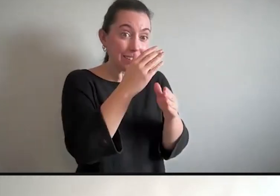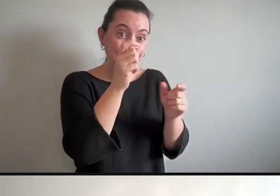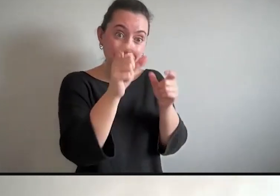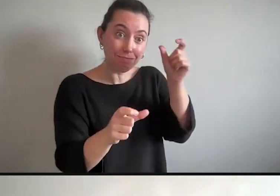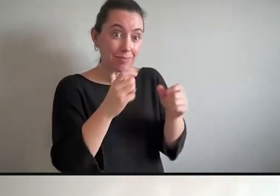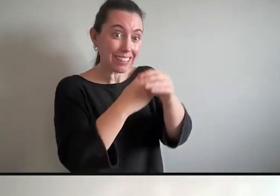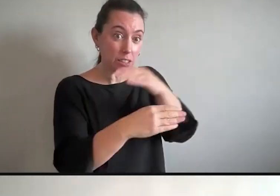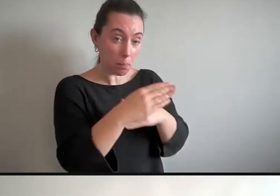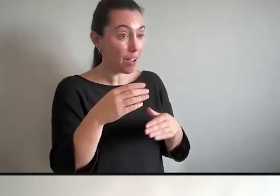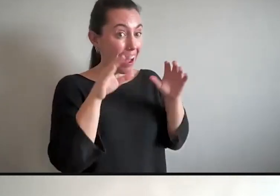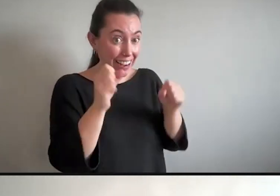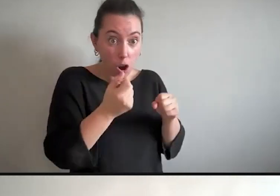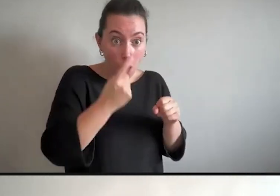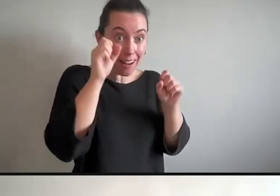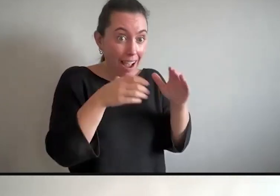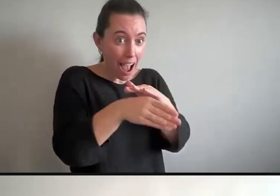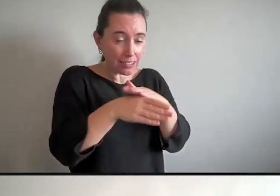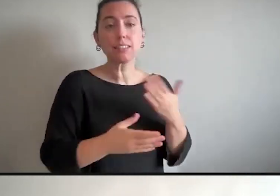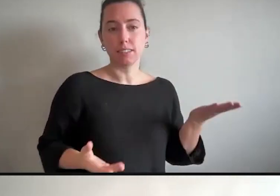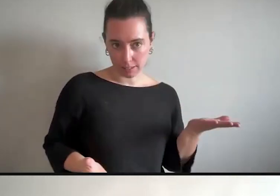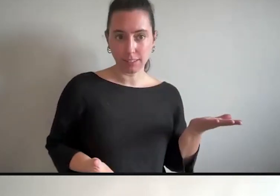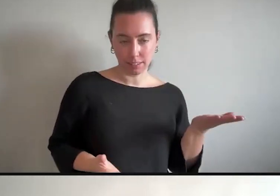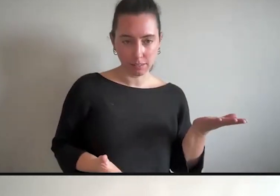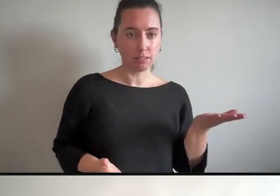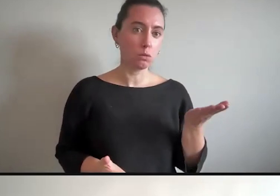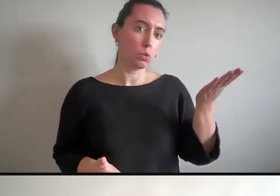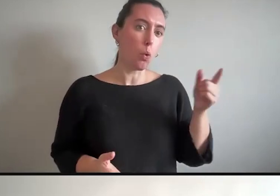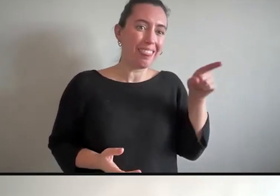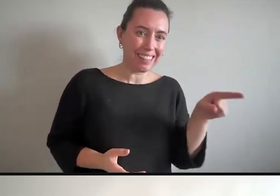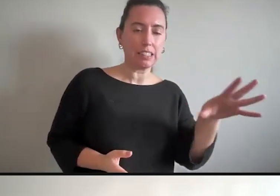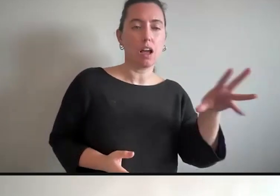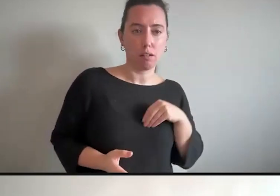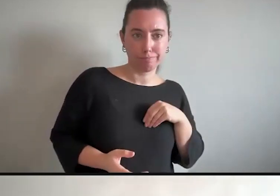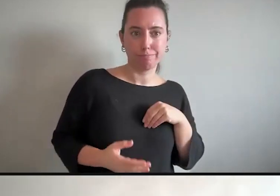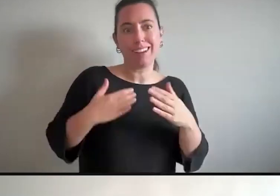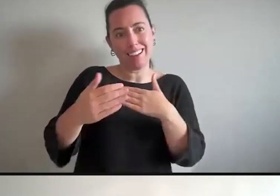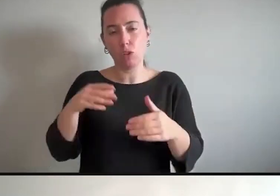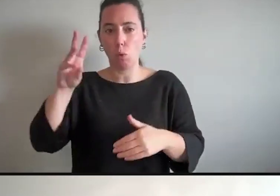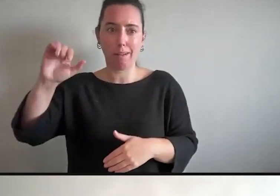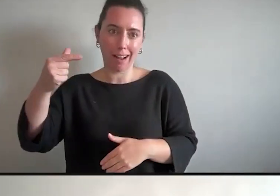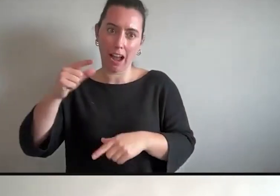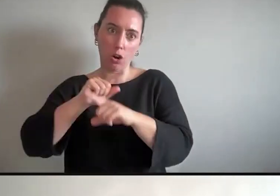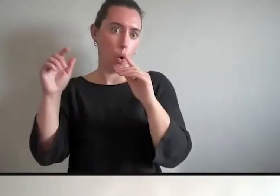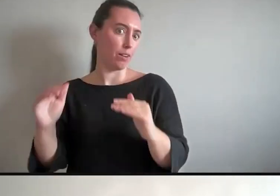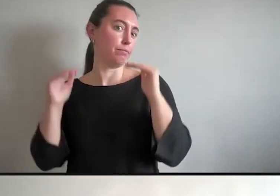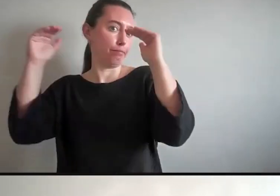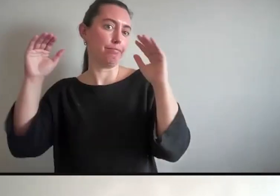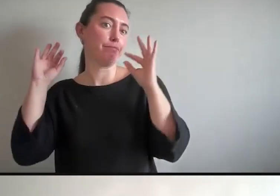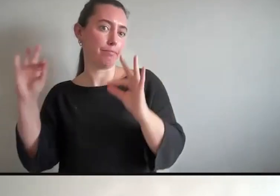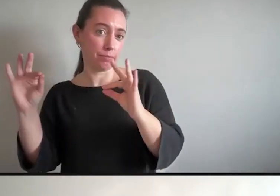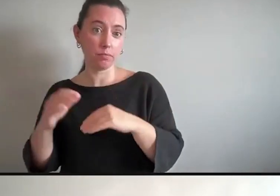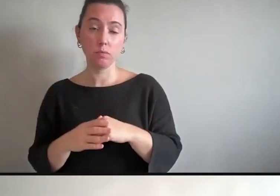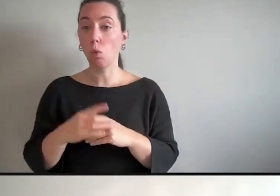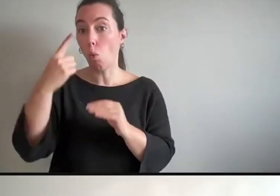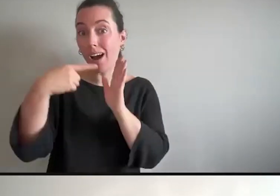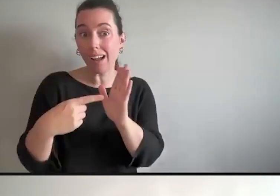information? Yes. So I think, yeah. So I think there's a balancing point there. One of the things that we've been doing at Adobe, actually,